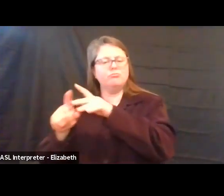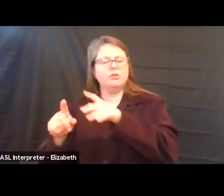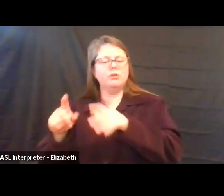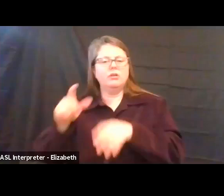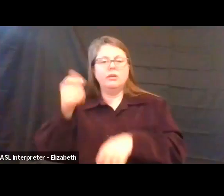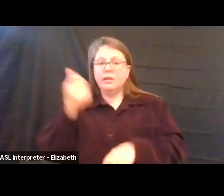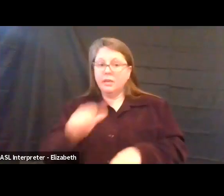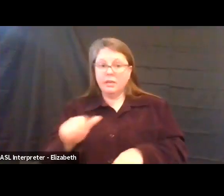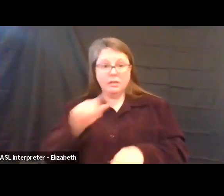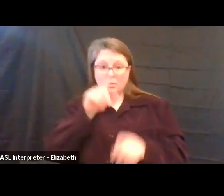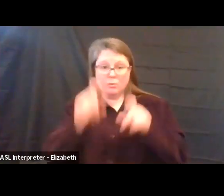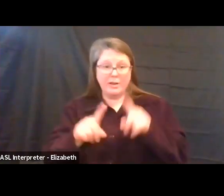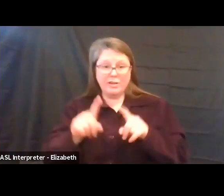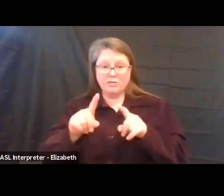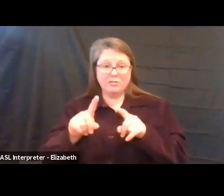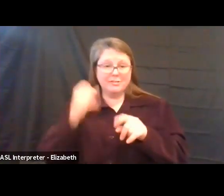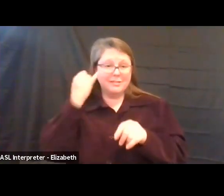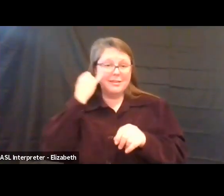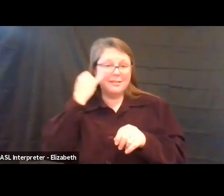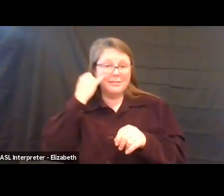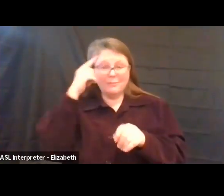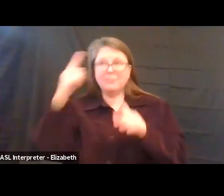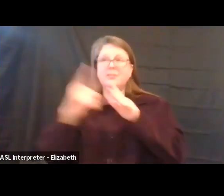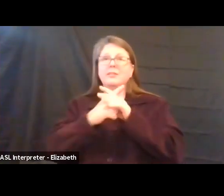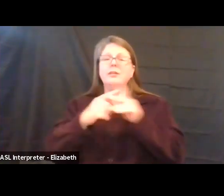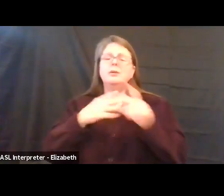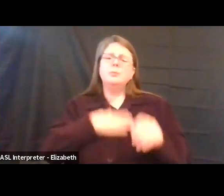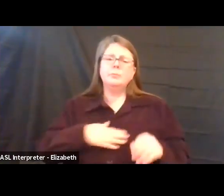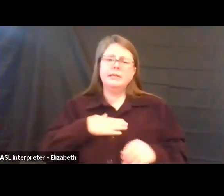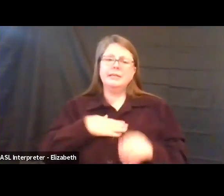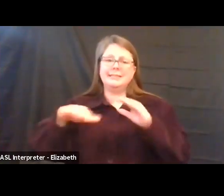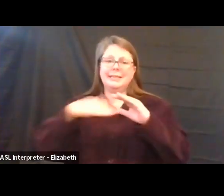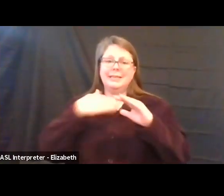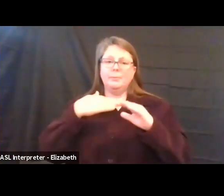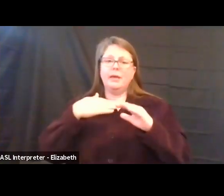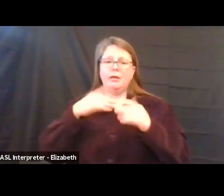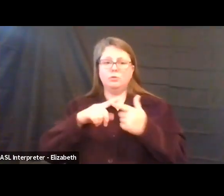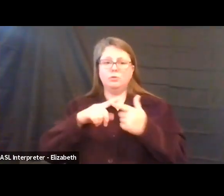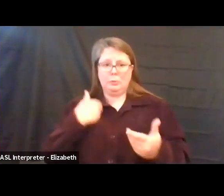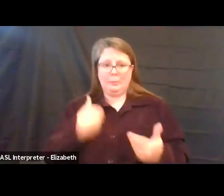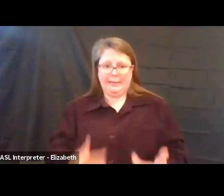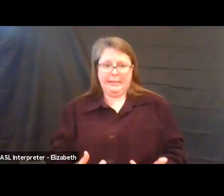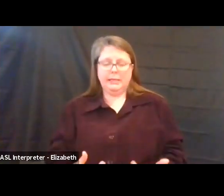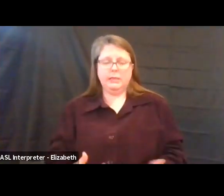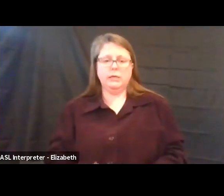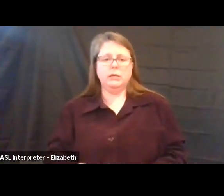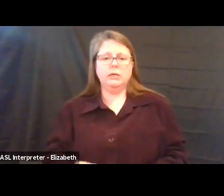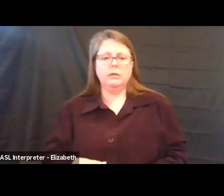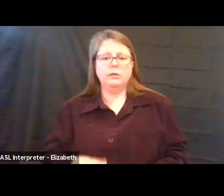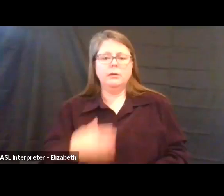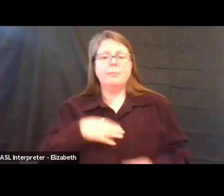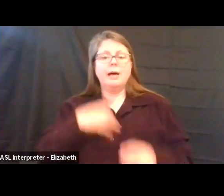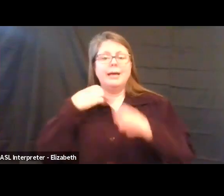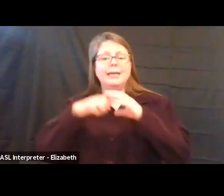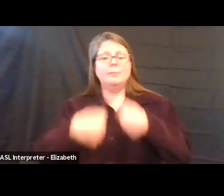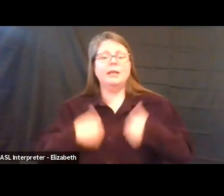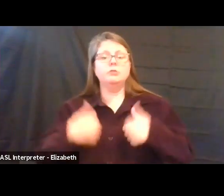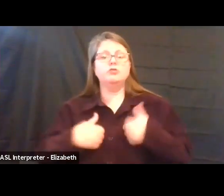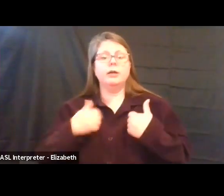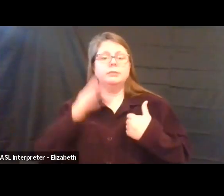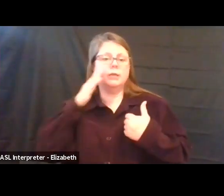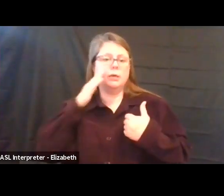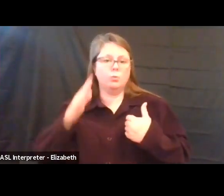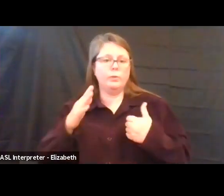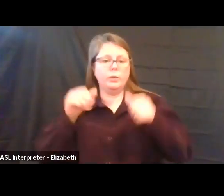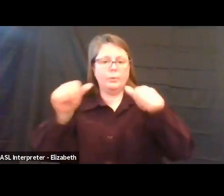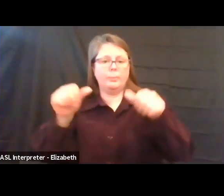to people should be, please forward them again to my email, which is posted which we will post in the chat if it's